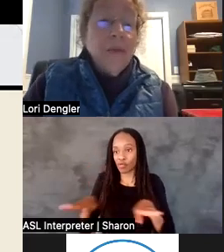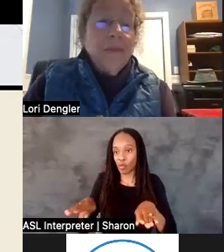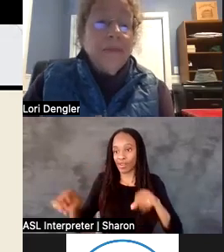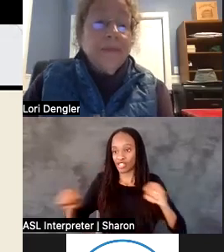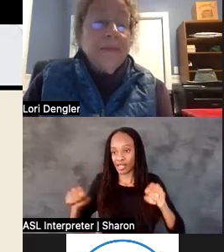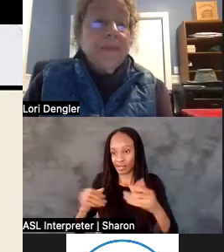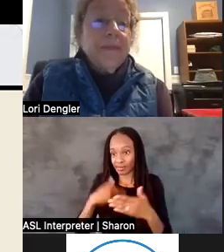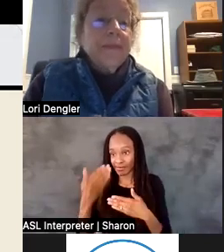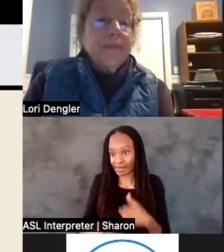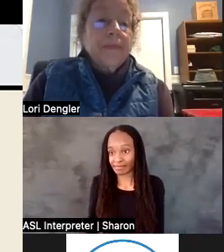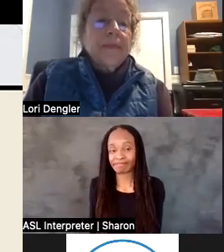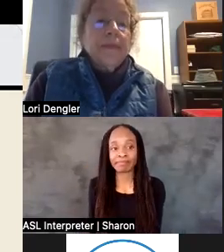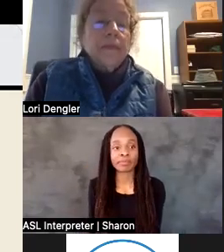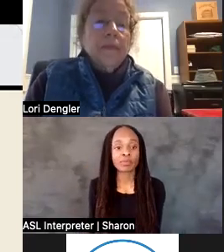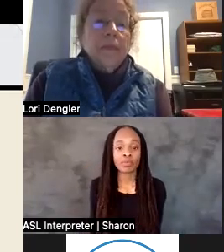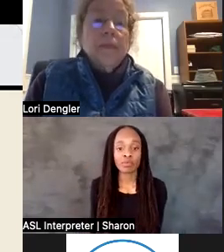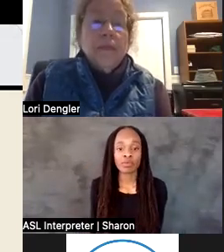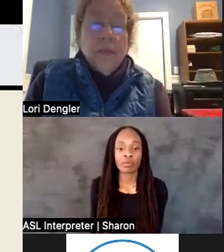slide.